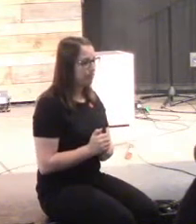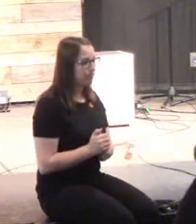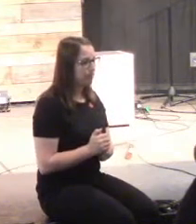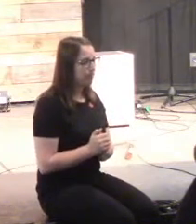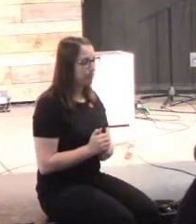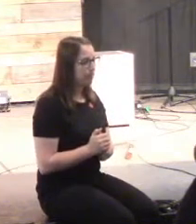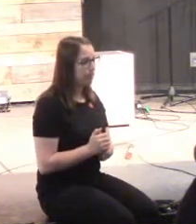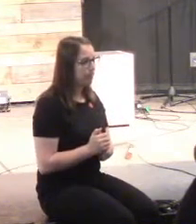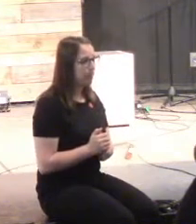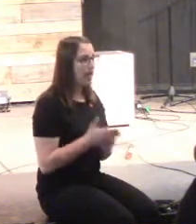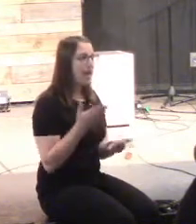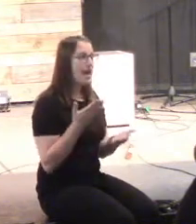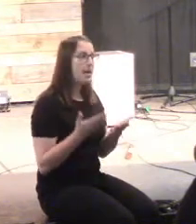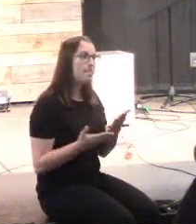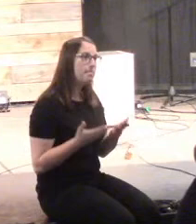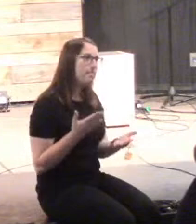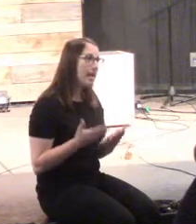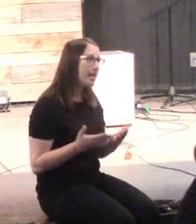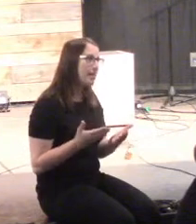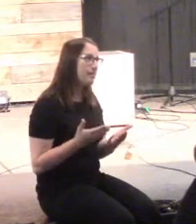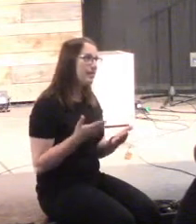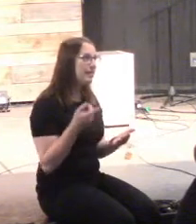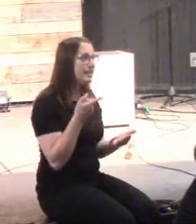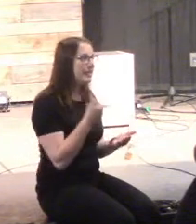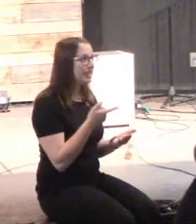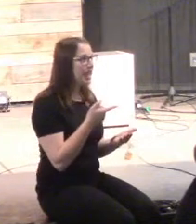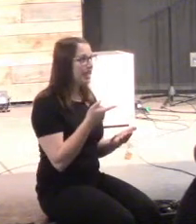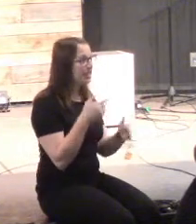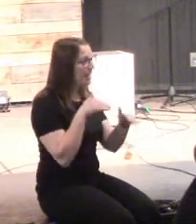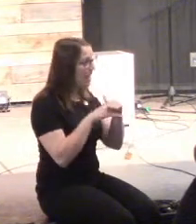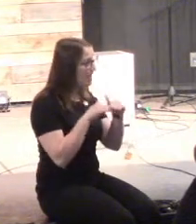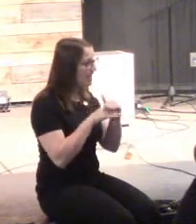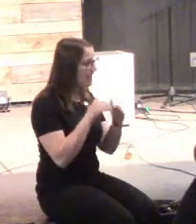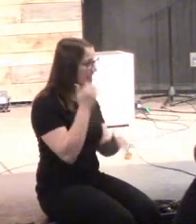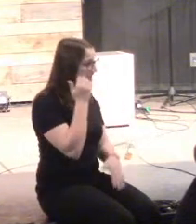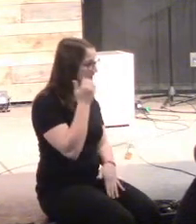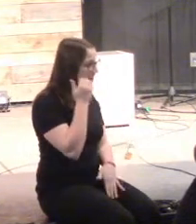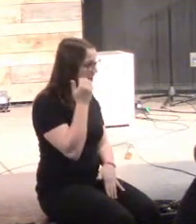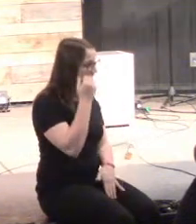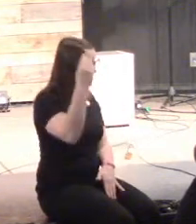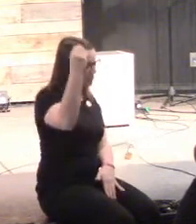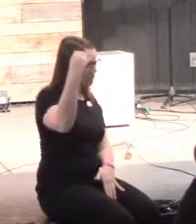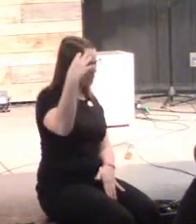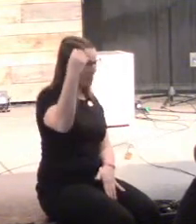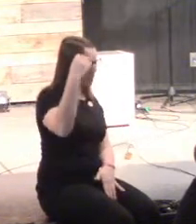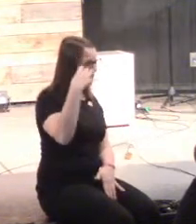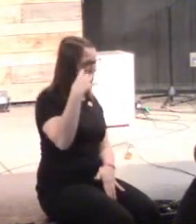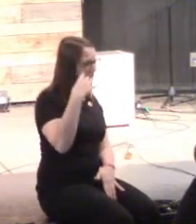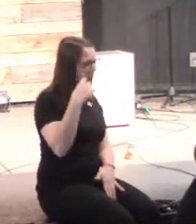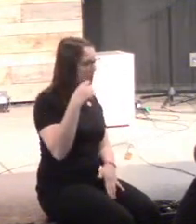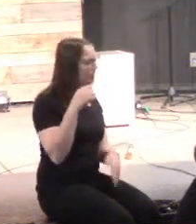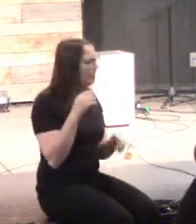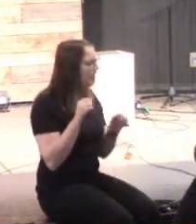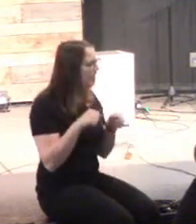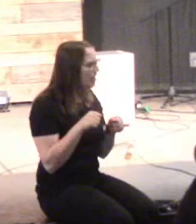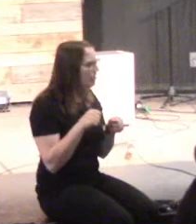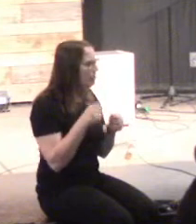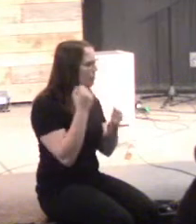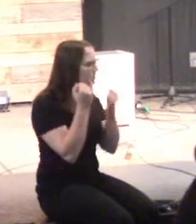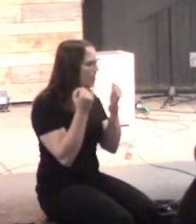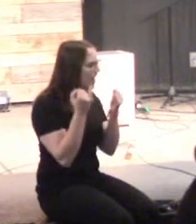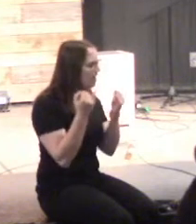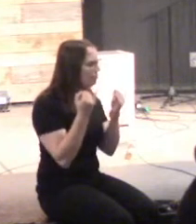perhaps Aeneas had access to daily showers. But can you imagine the chore of trying to clean someone who's